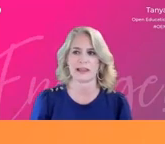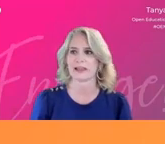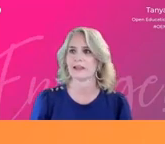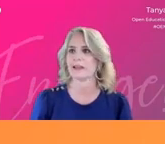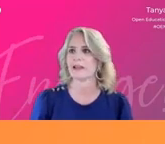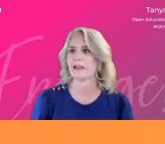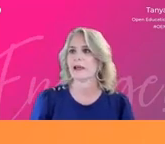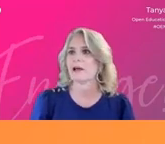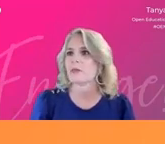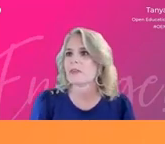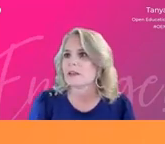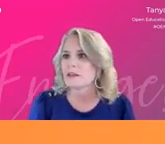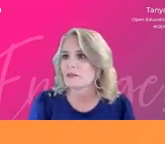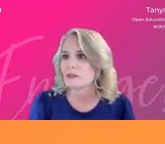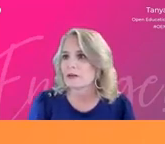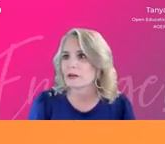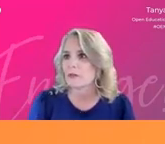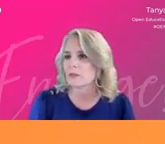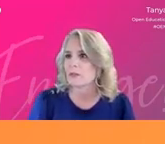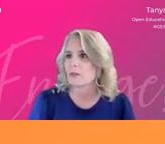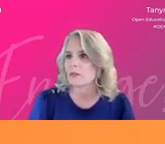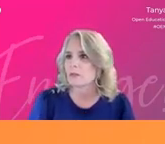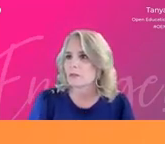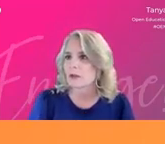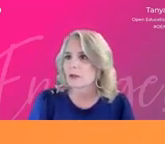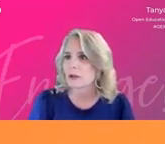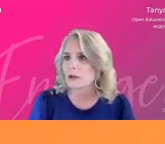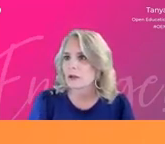later today. The idea of a learning,